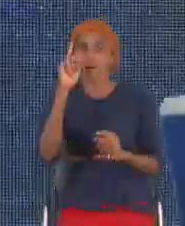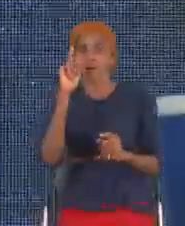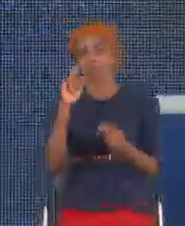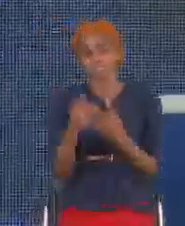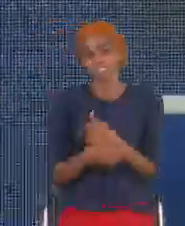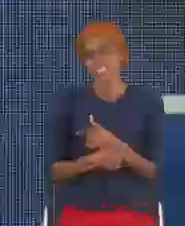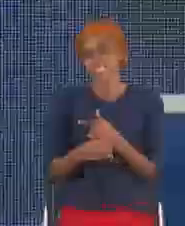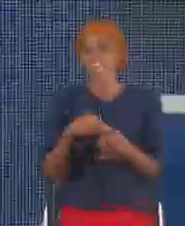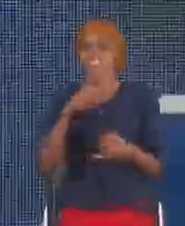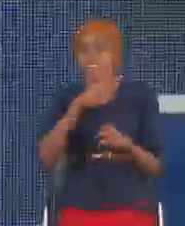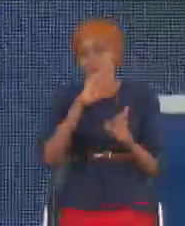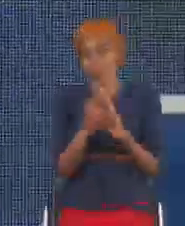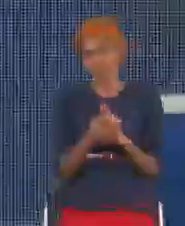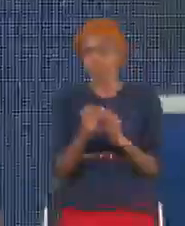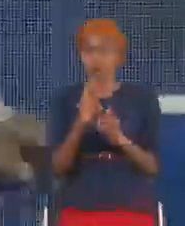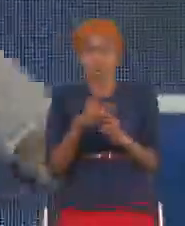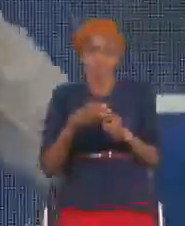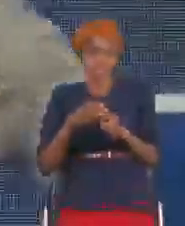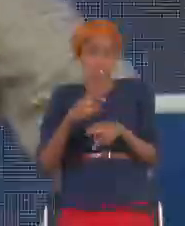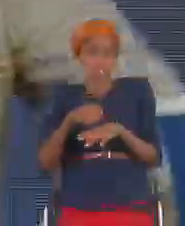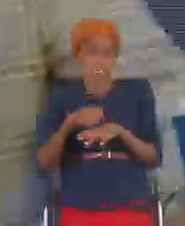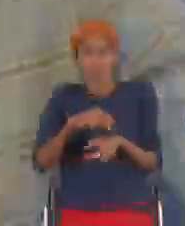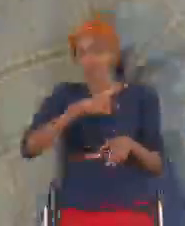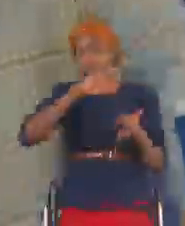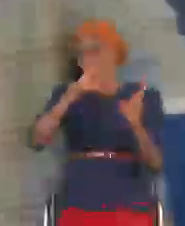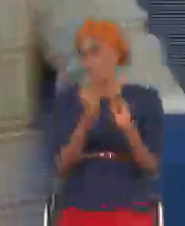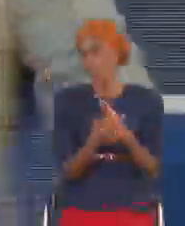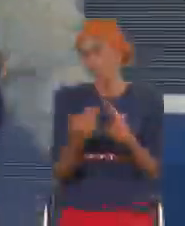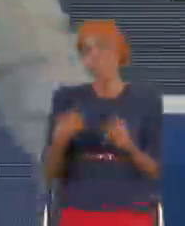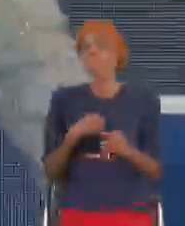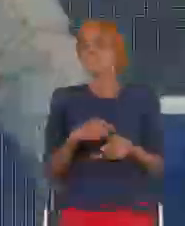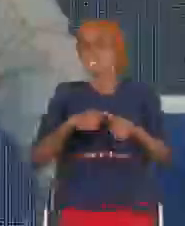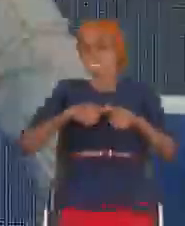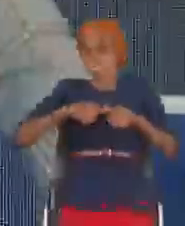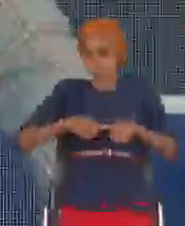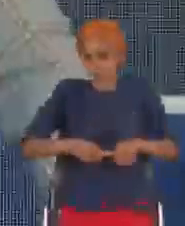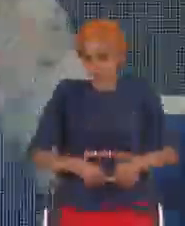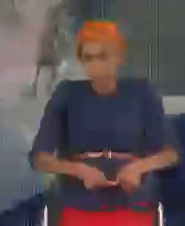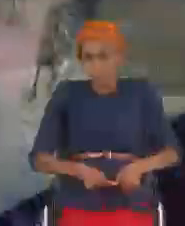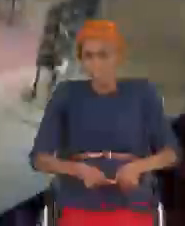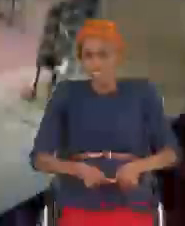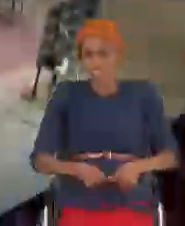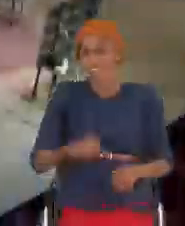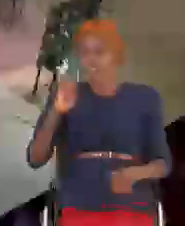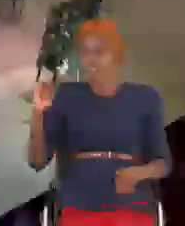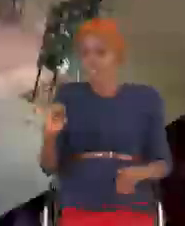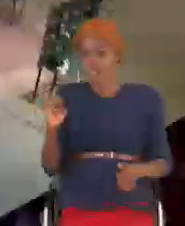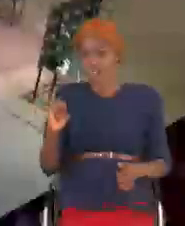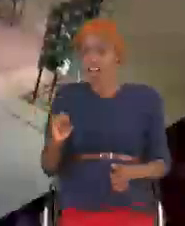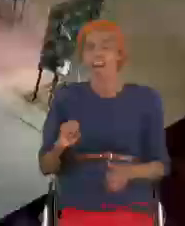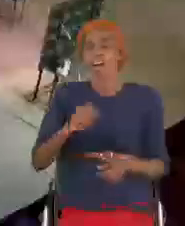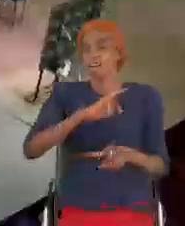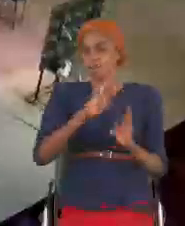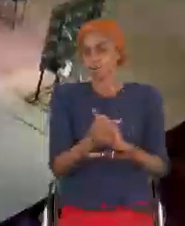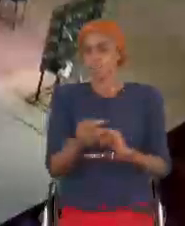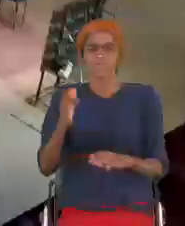a temporary repentance. We say a permanent bye-bye to our sins. And then we